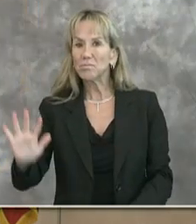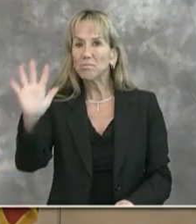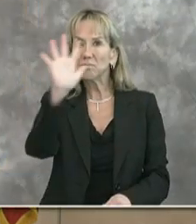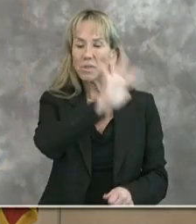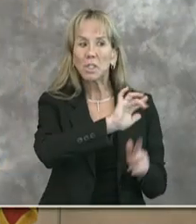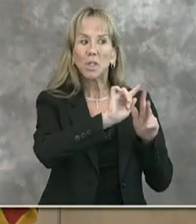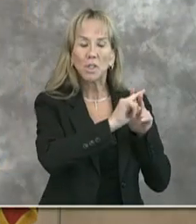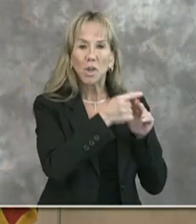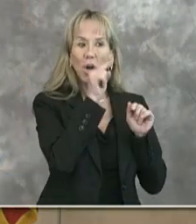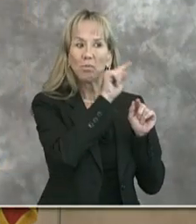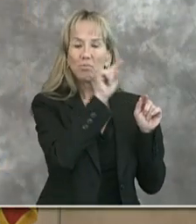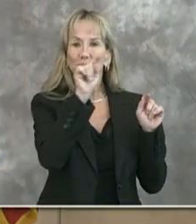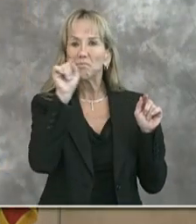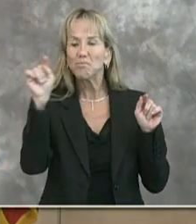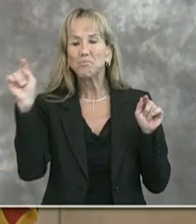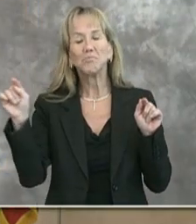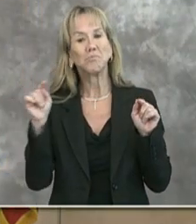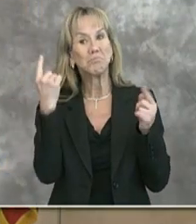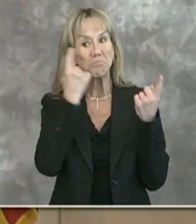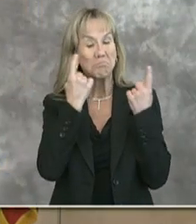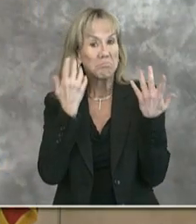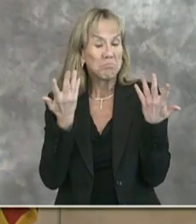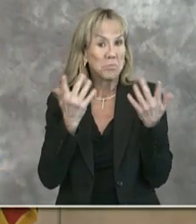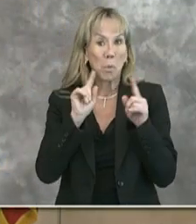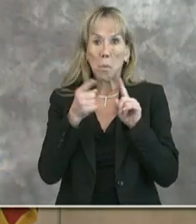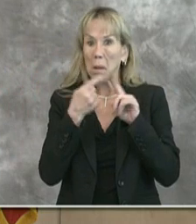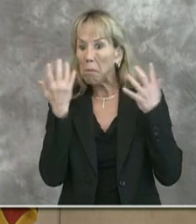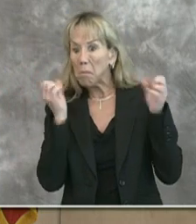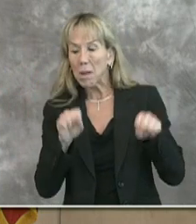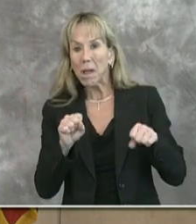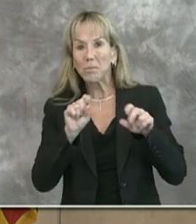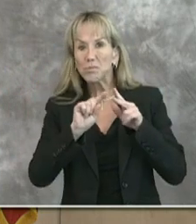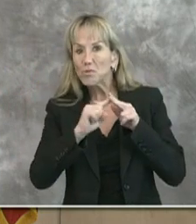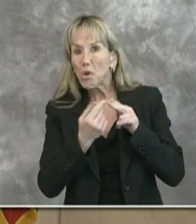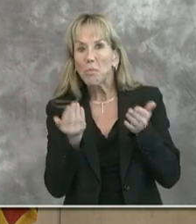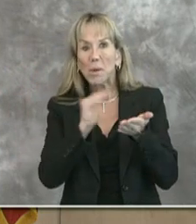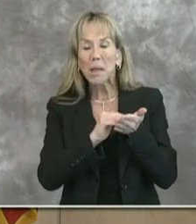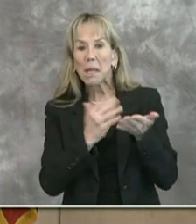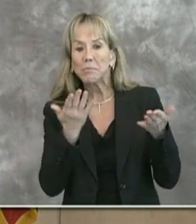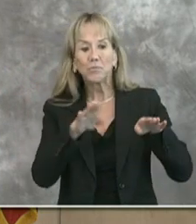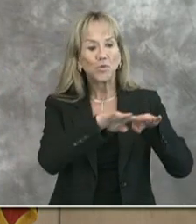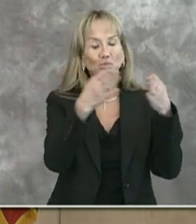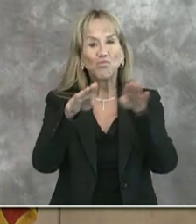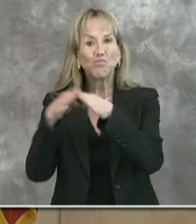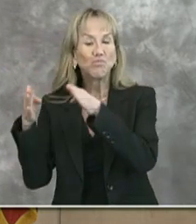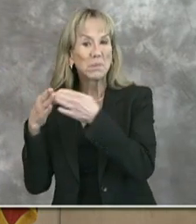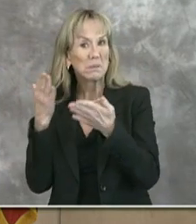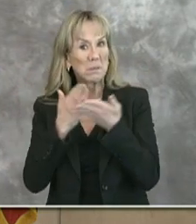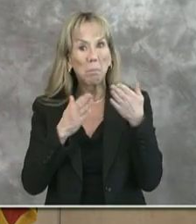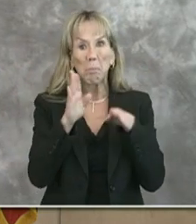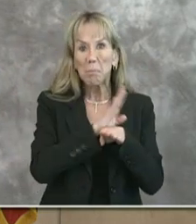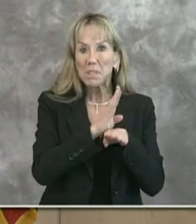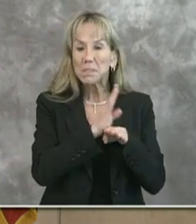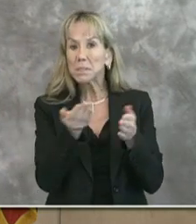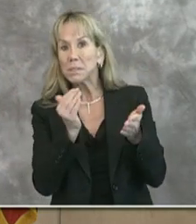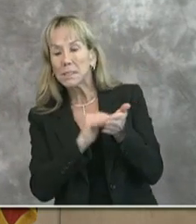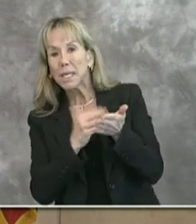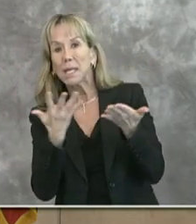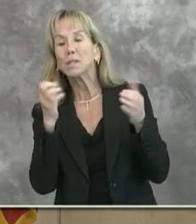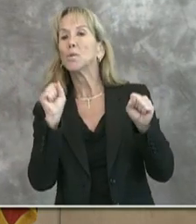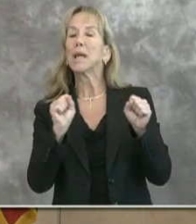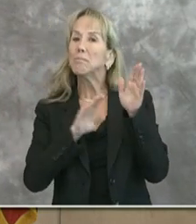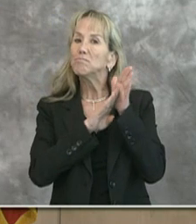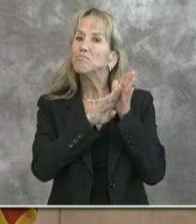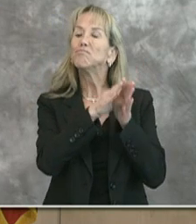to consider how and when we may be able to reopen our businesses and various sectors of our local economy and our civic life in